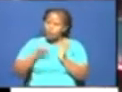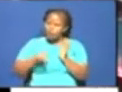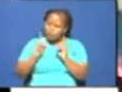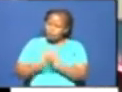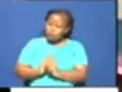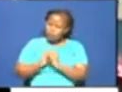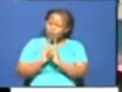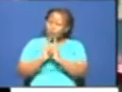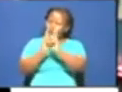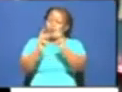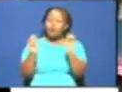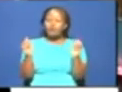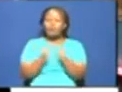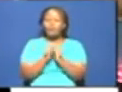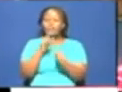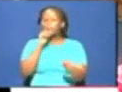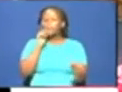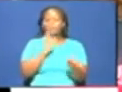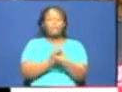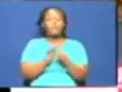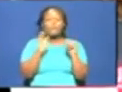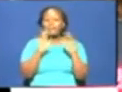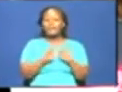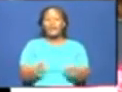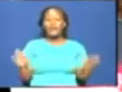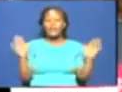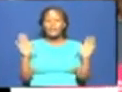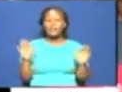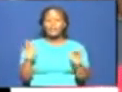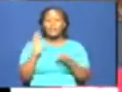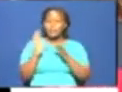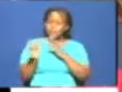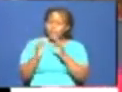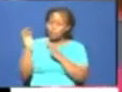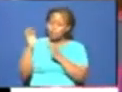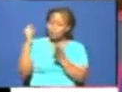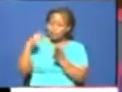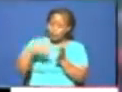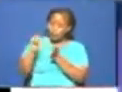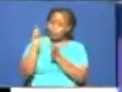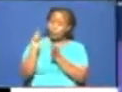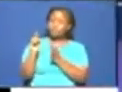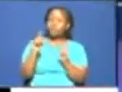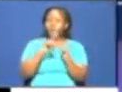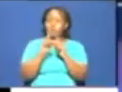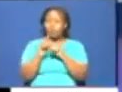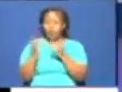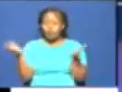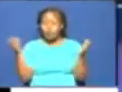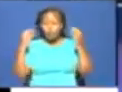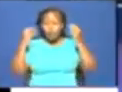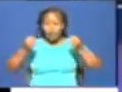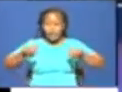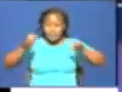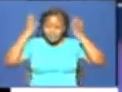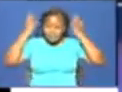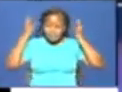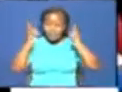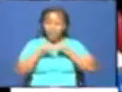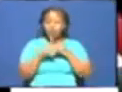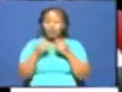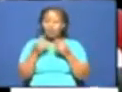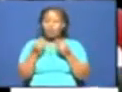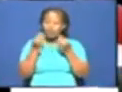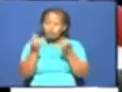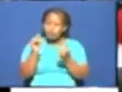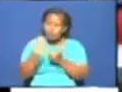the promised land yonder if I prove that I understand and shall address their